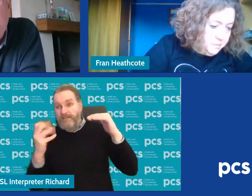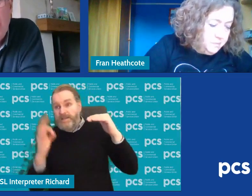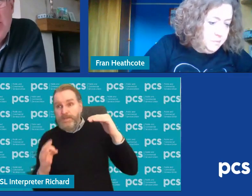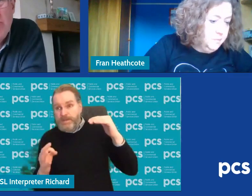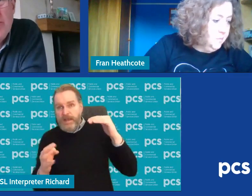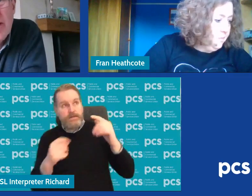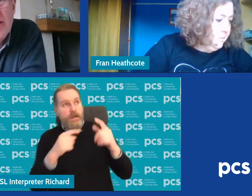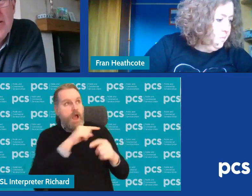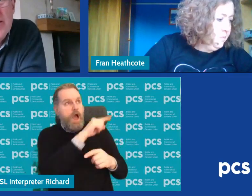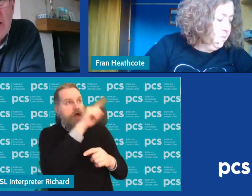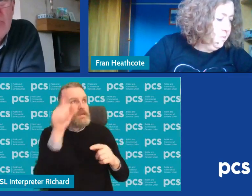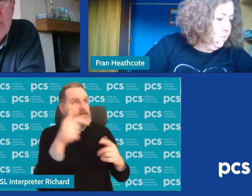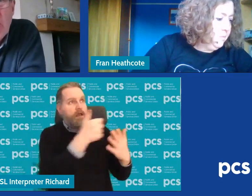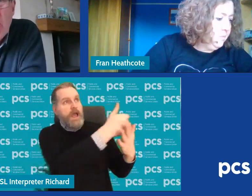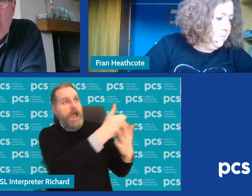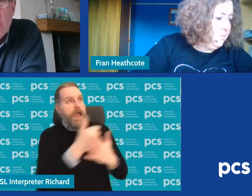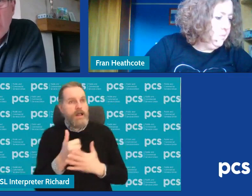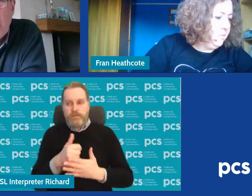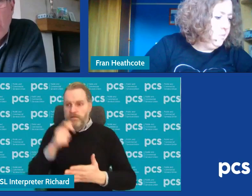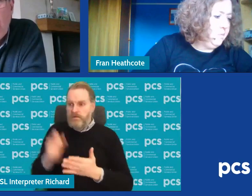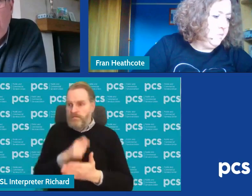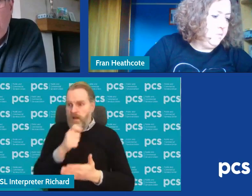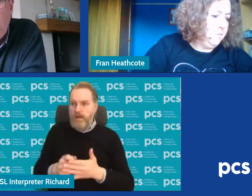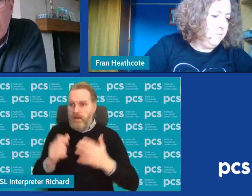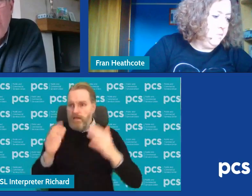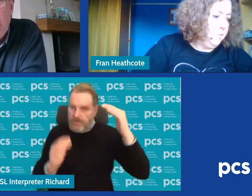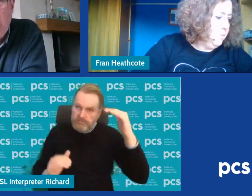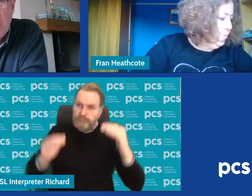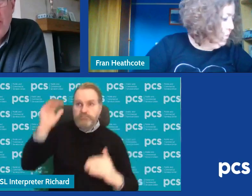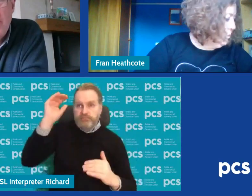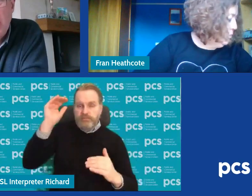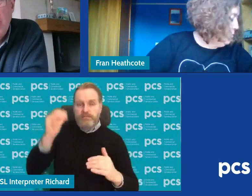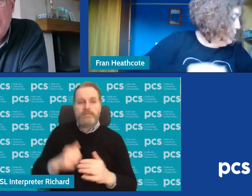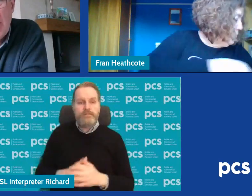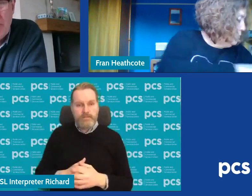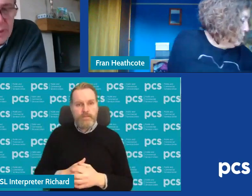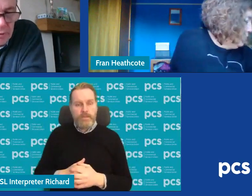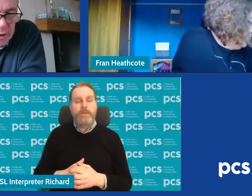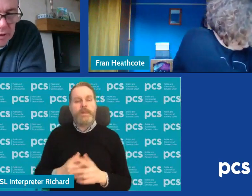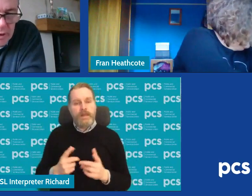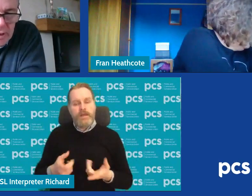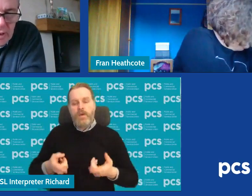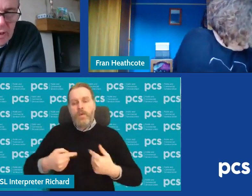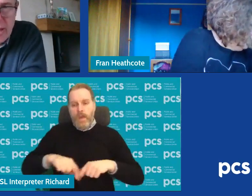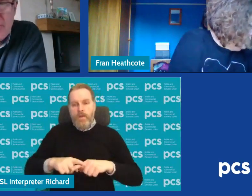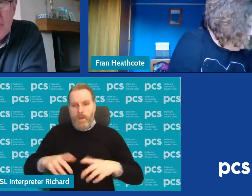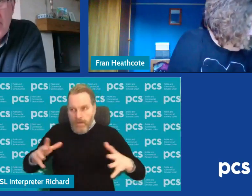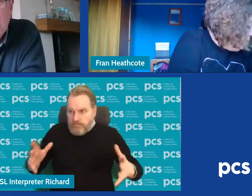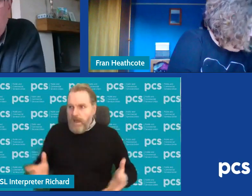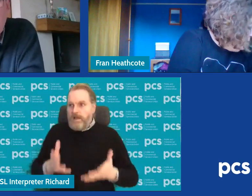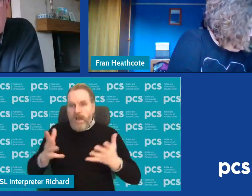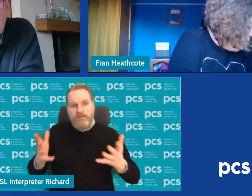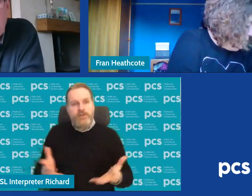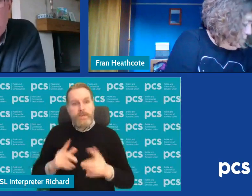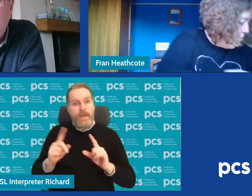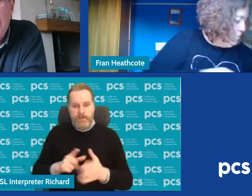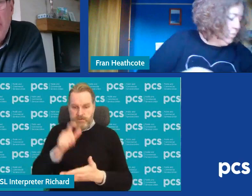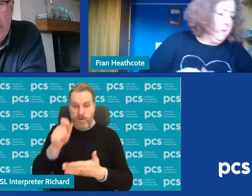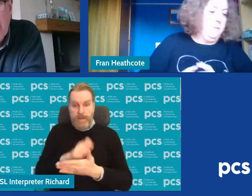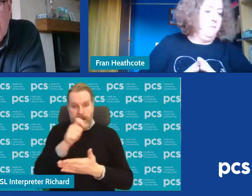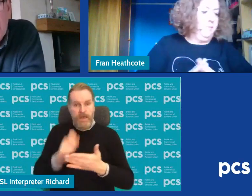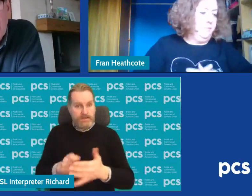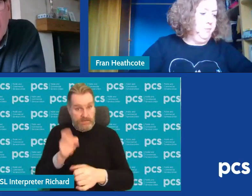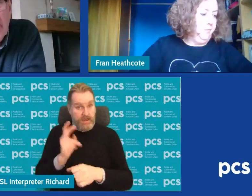in the HMRC reballot itself. So look, what we'll be urging people to do in this ballot period is obviously there will